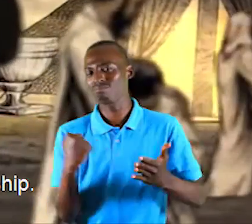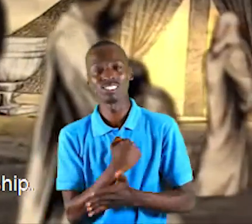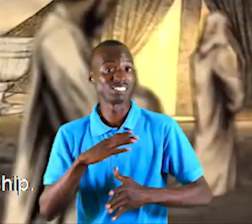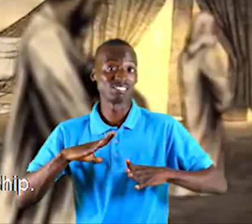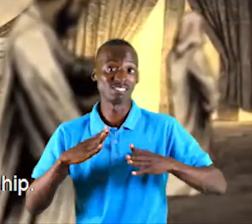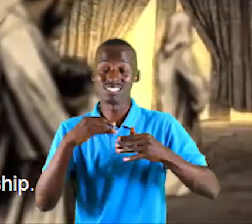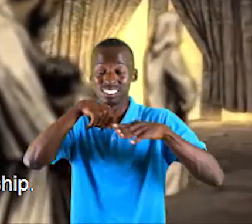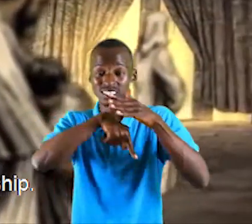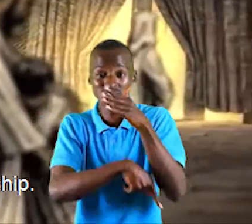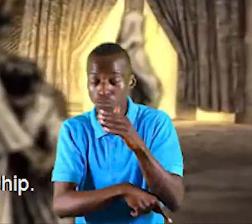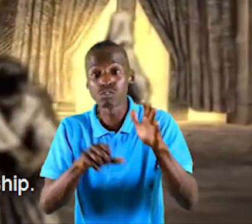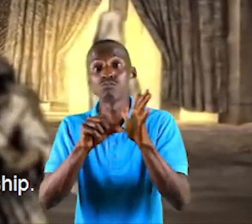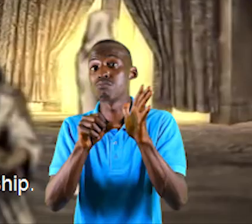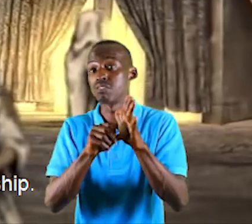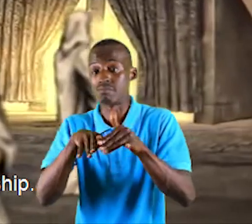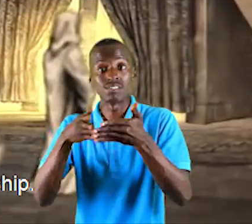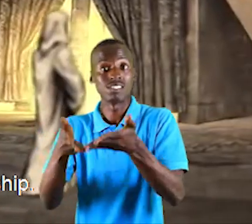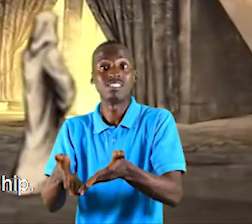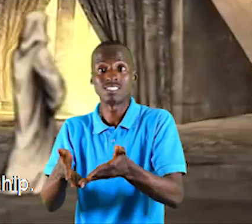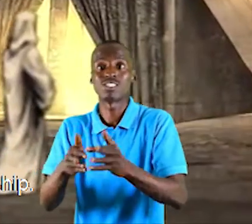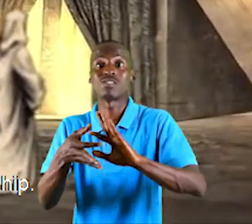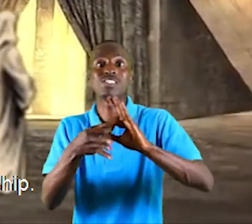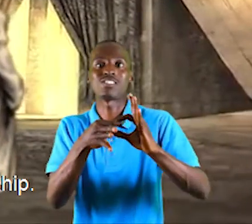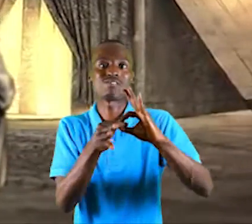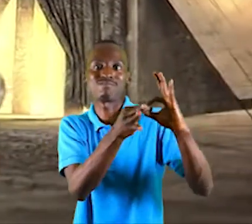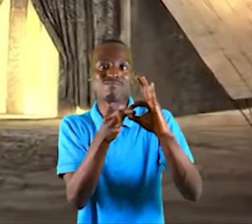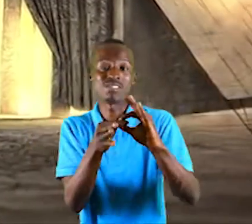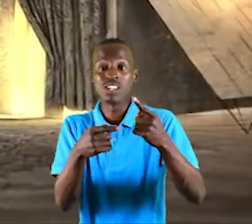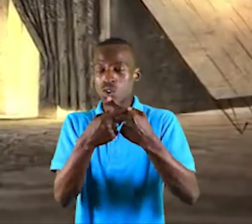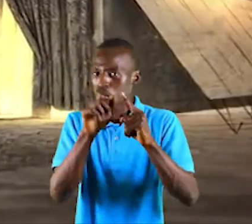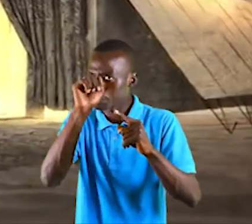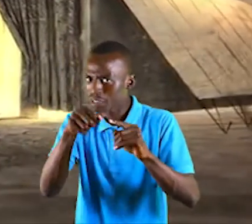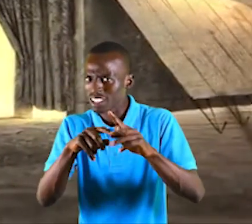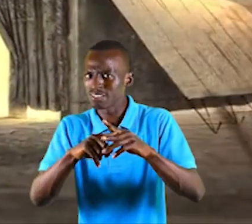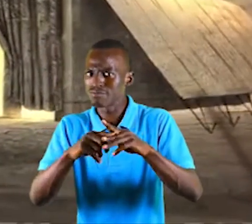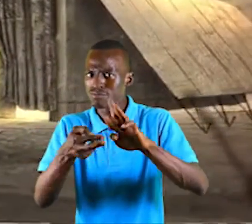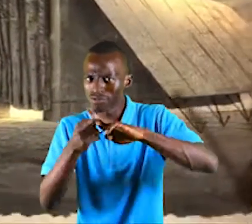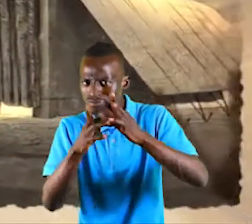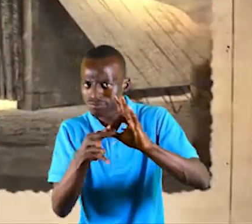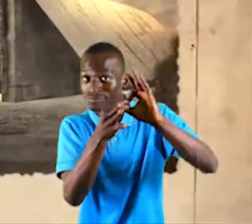just fine. There's a deeper problem still in this relationship. Will they ever be able to